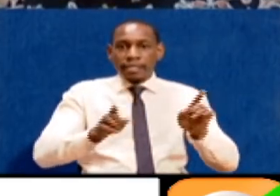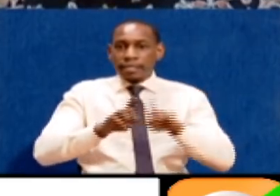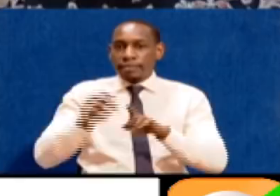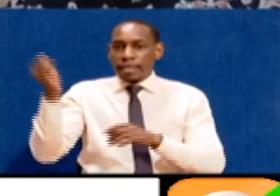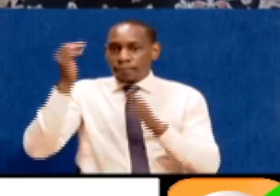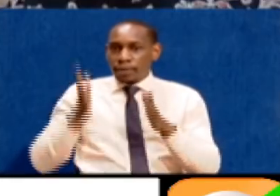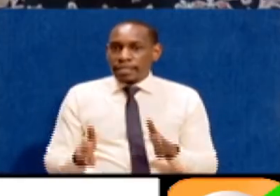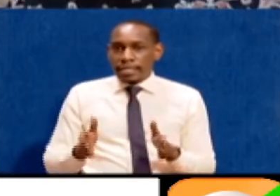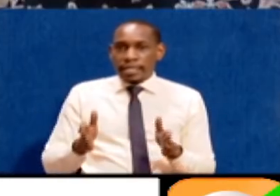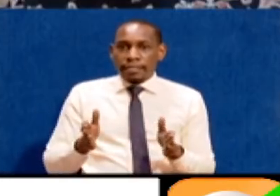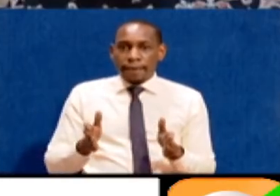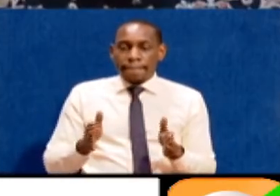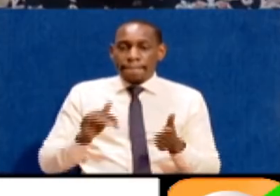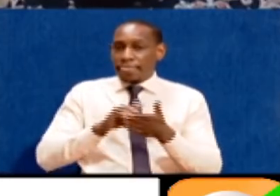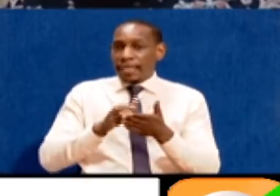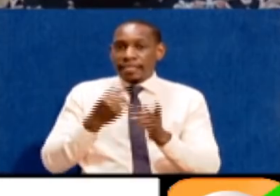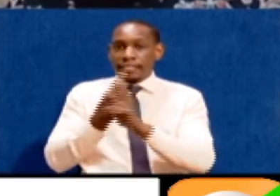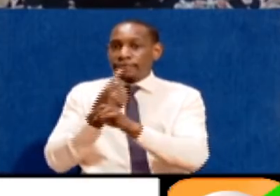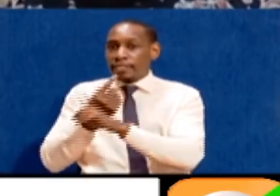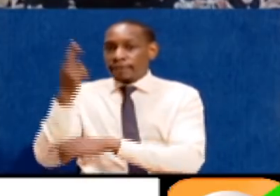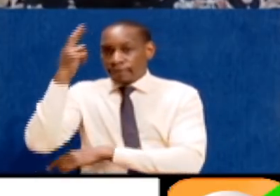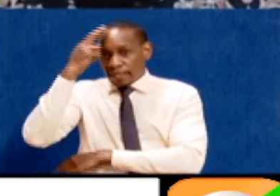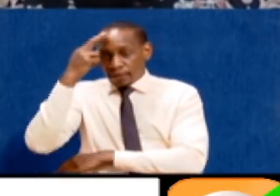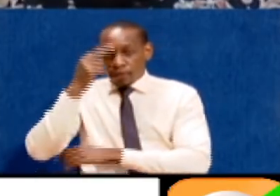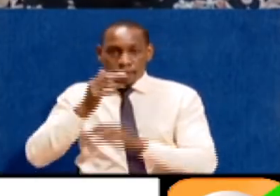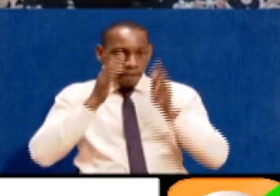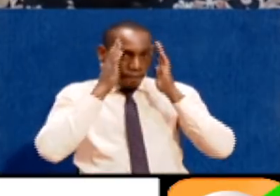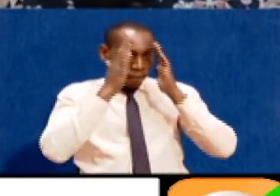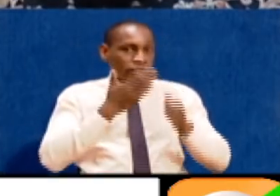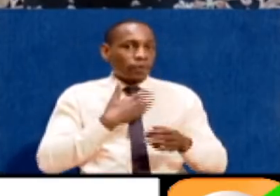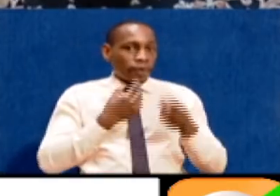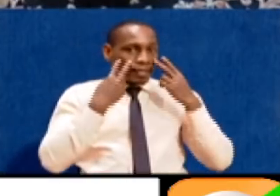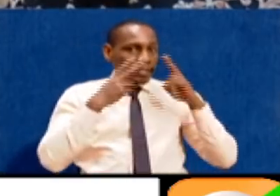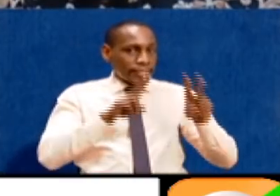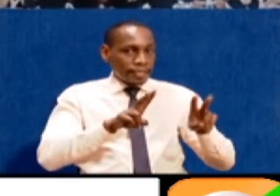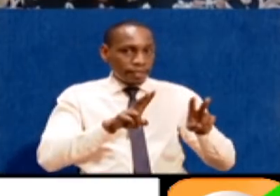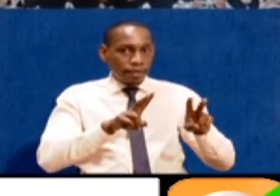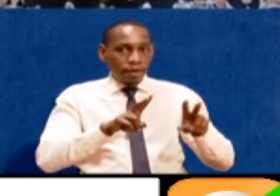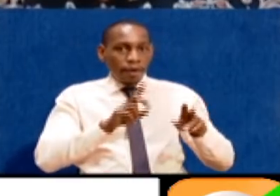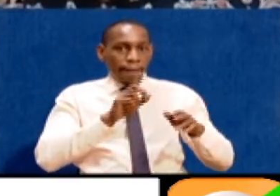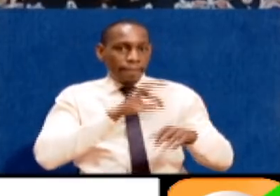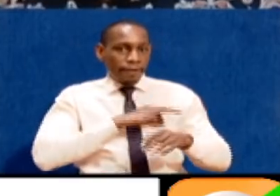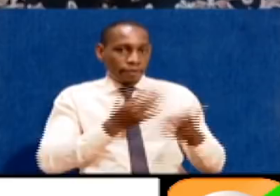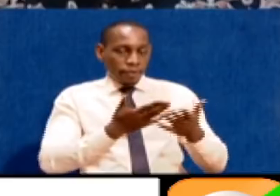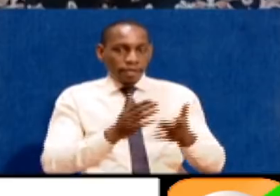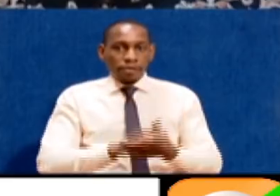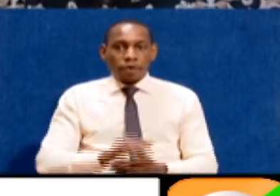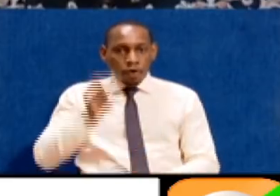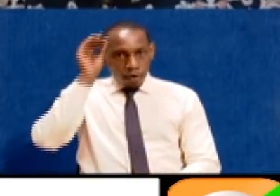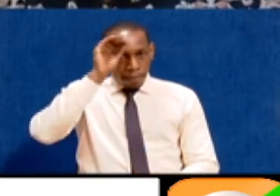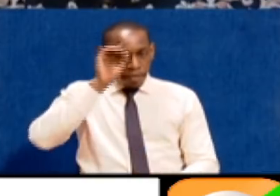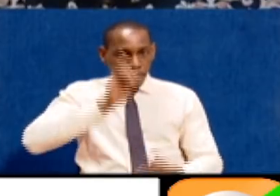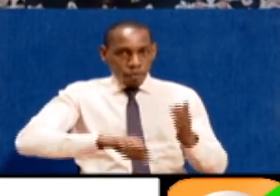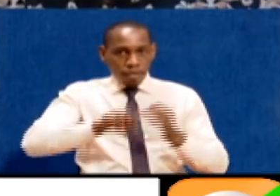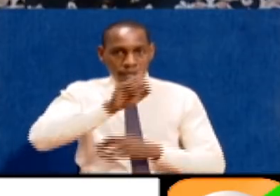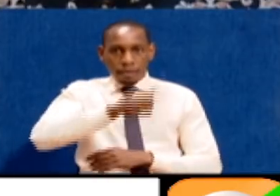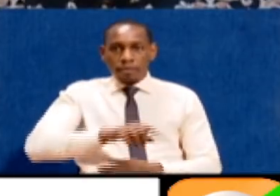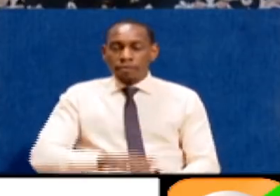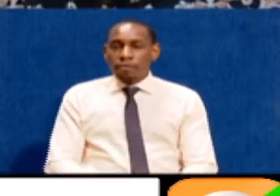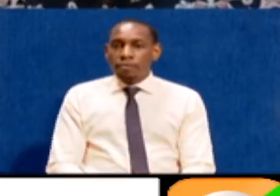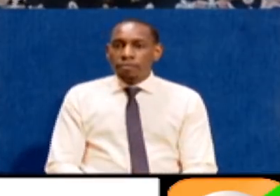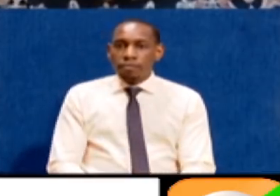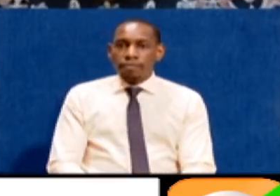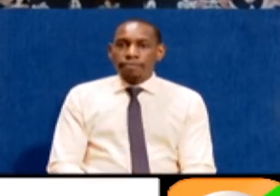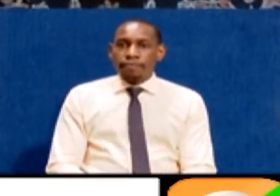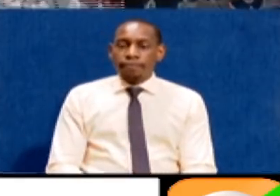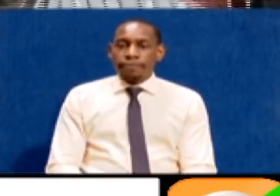and politicians who, you know, for some reason or the other, are keen to see what exactly is being given. Let me get your take on this.